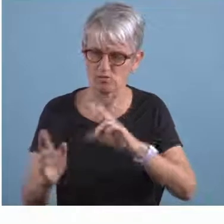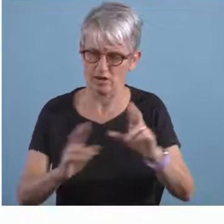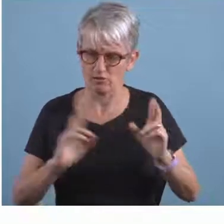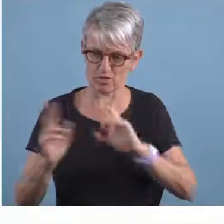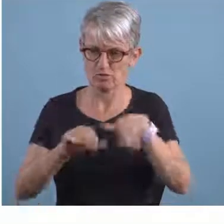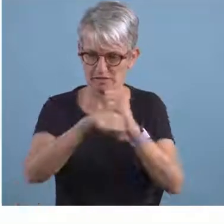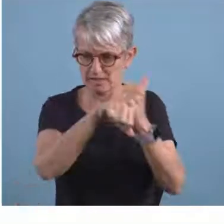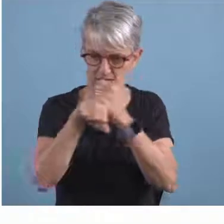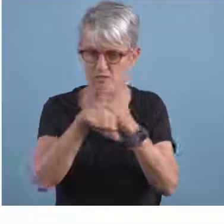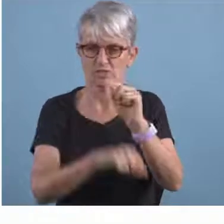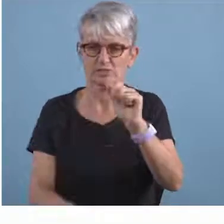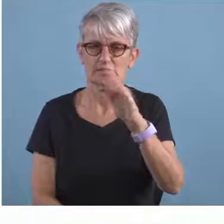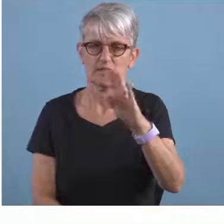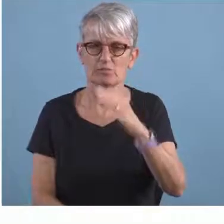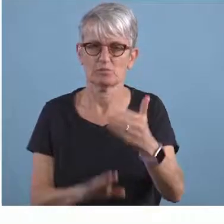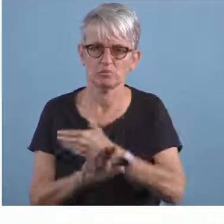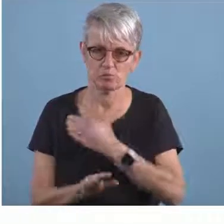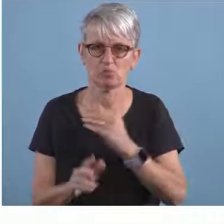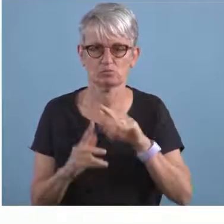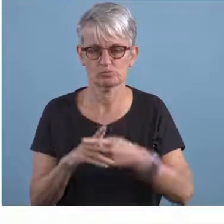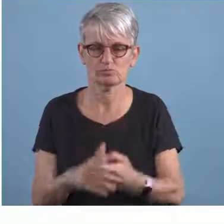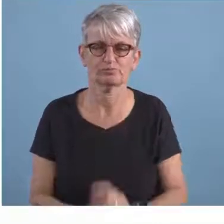in tabs before the session.